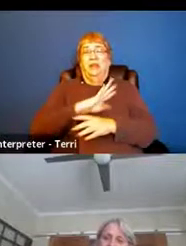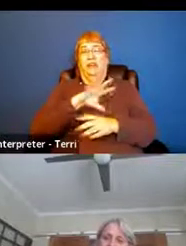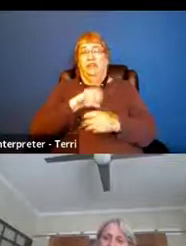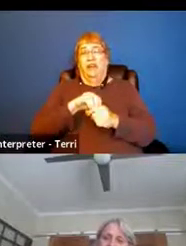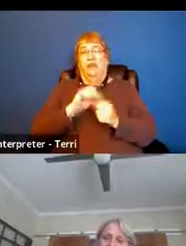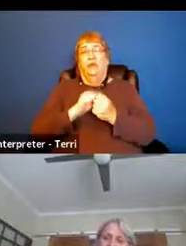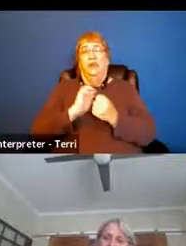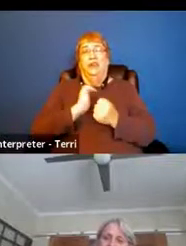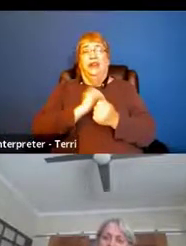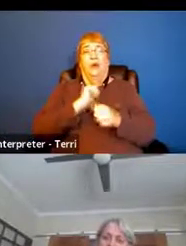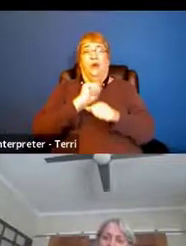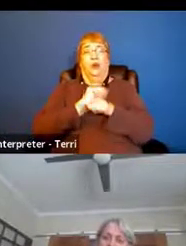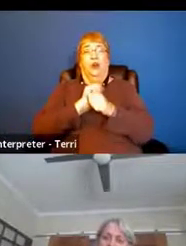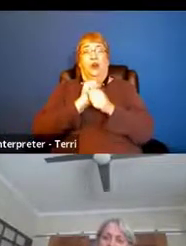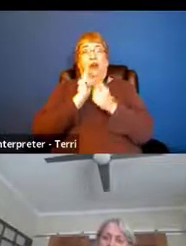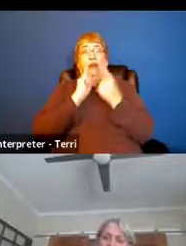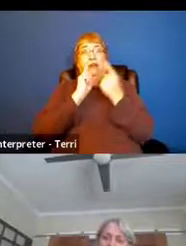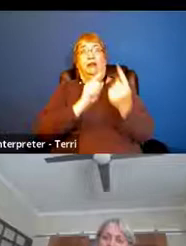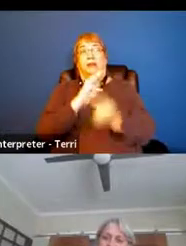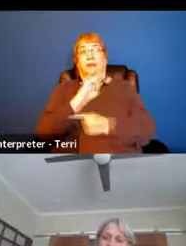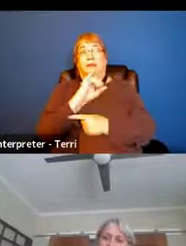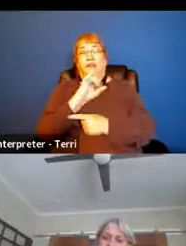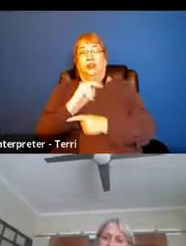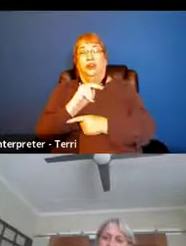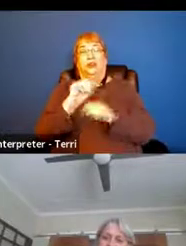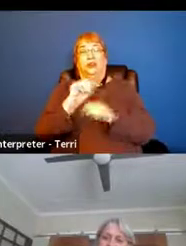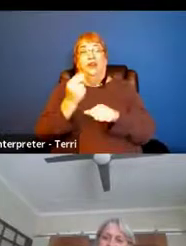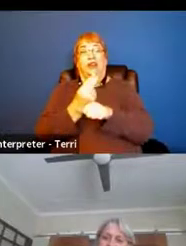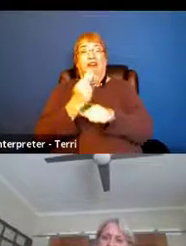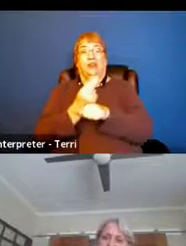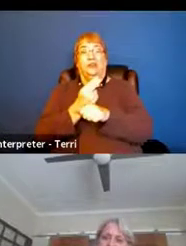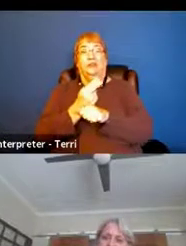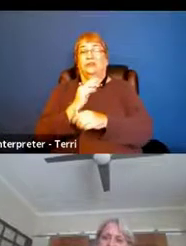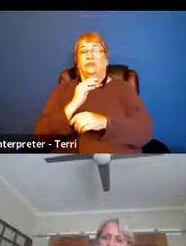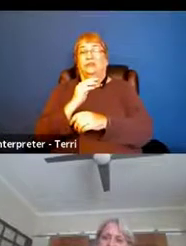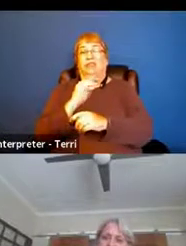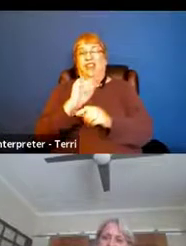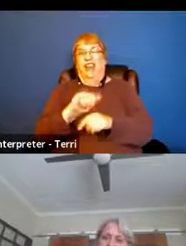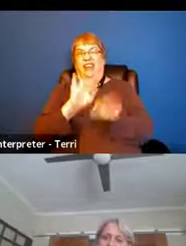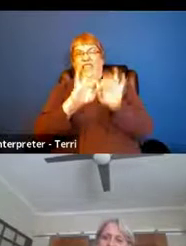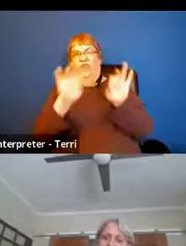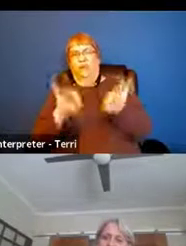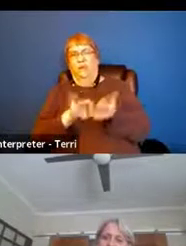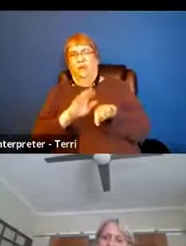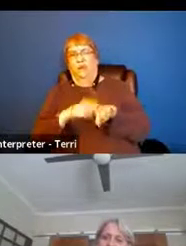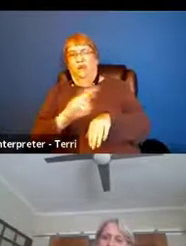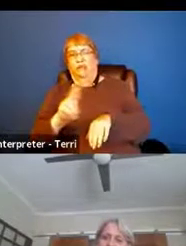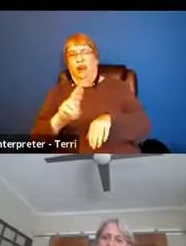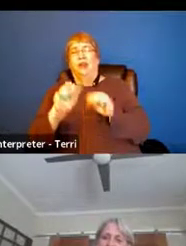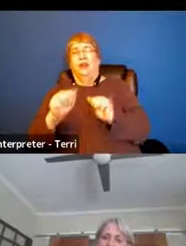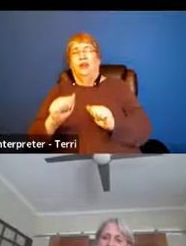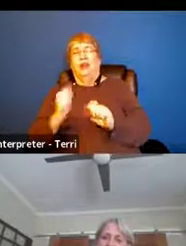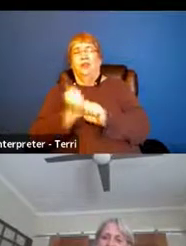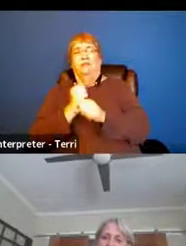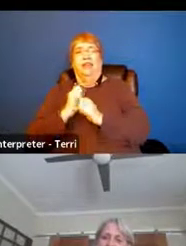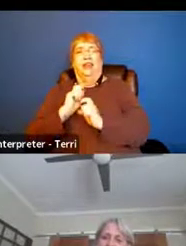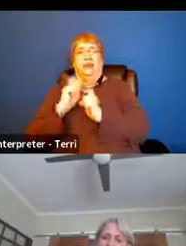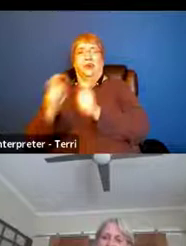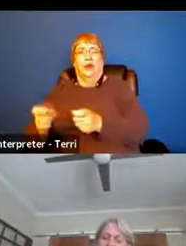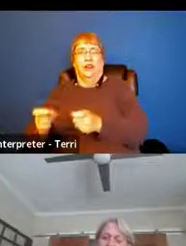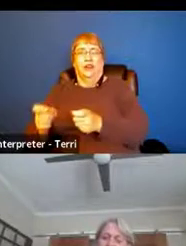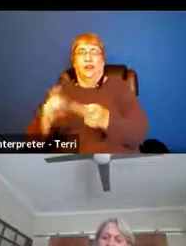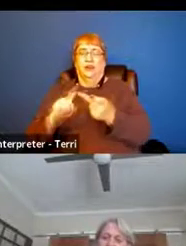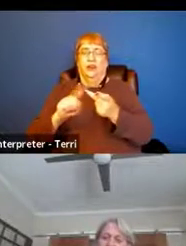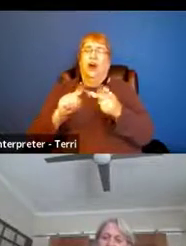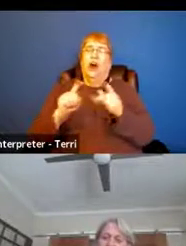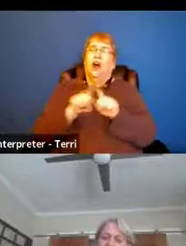mission by making your gift using the form to the right. We also encourage you to check out our well-being live events. It's